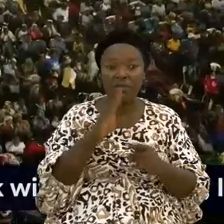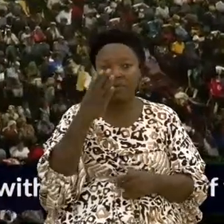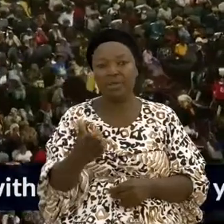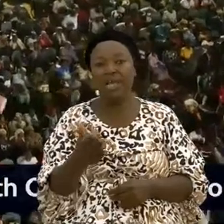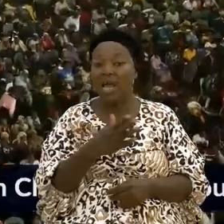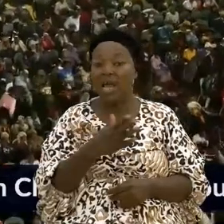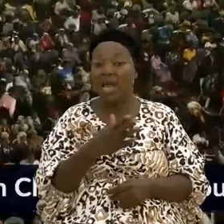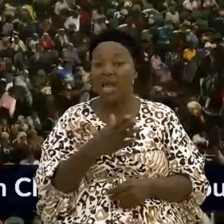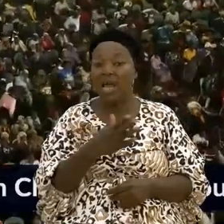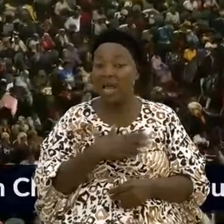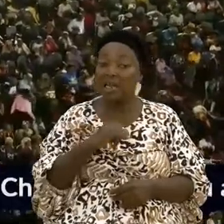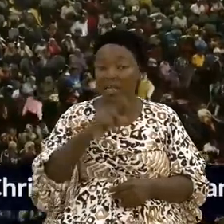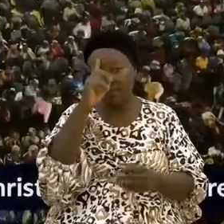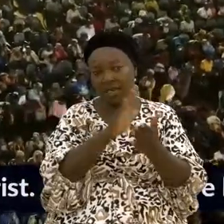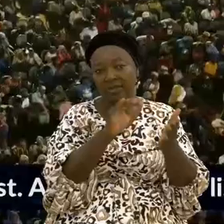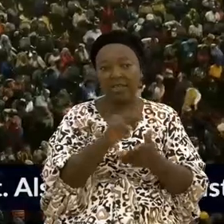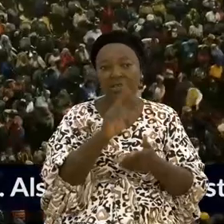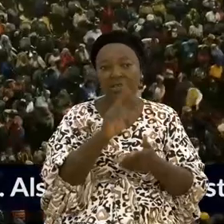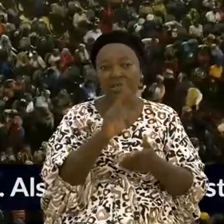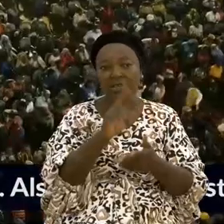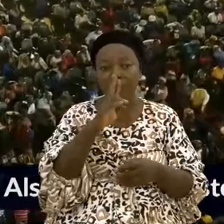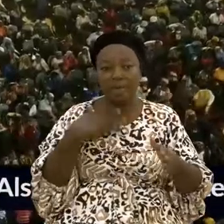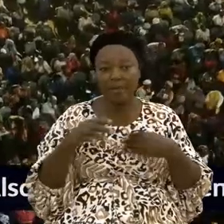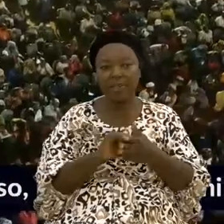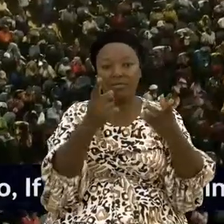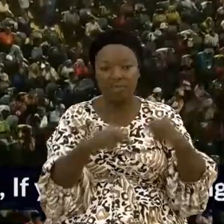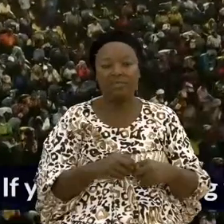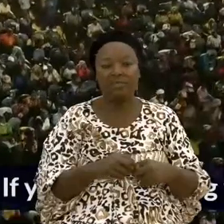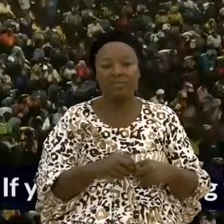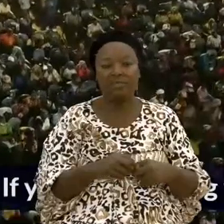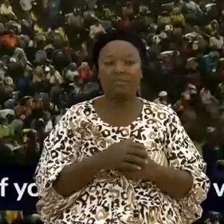And I believe you'll be happy that you did come.